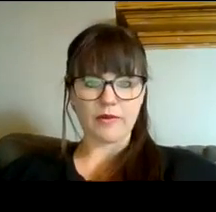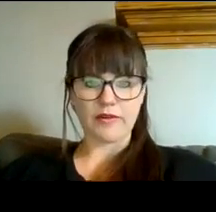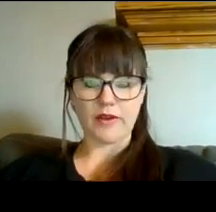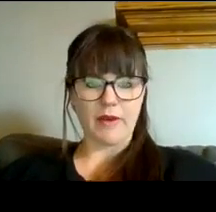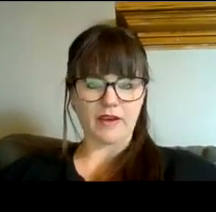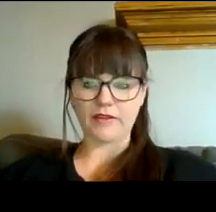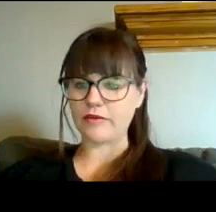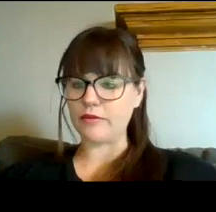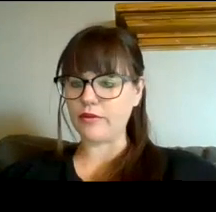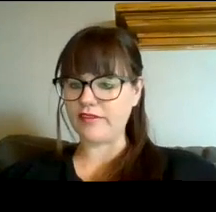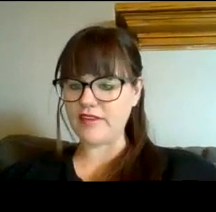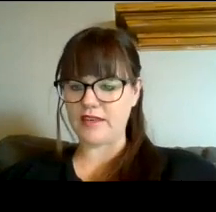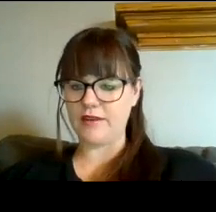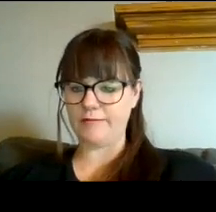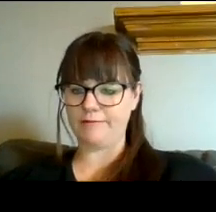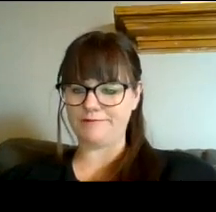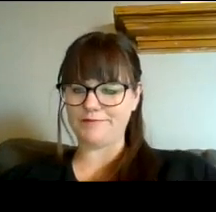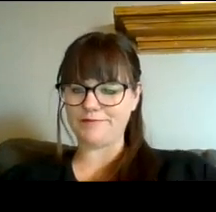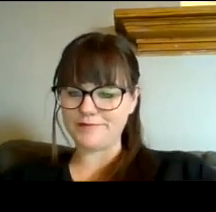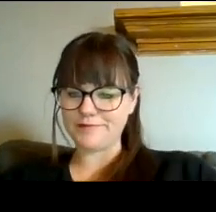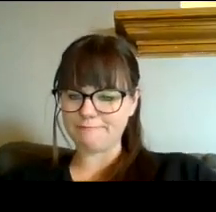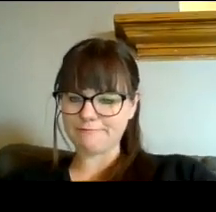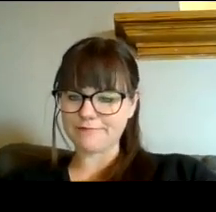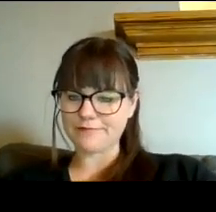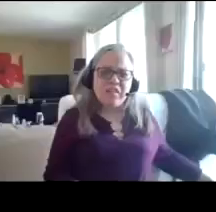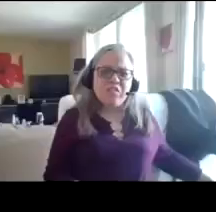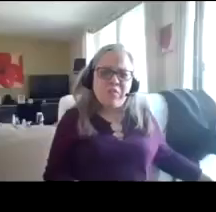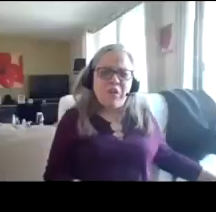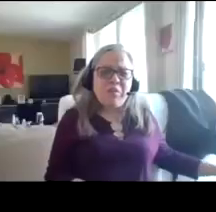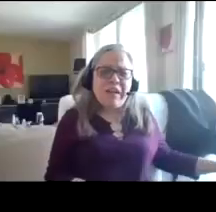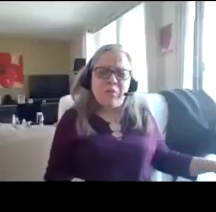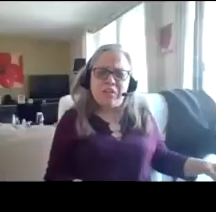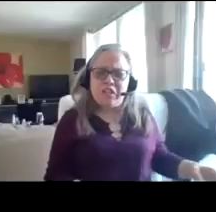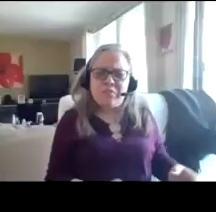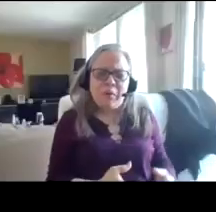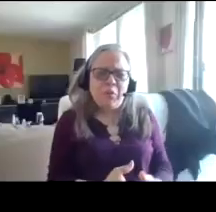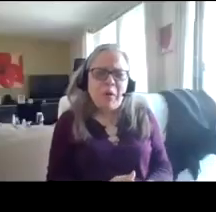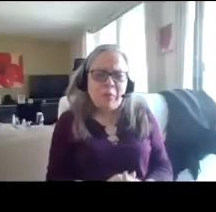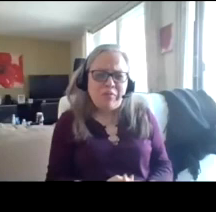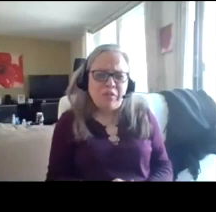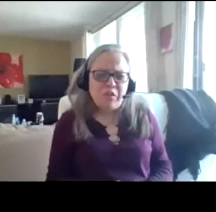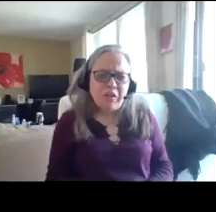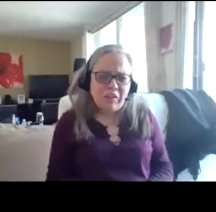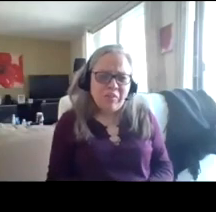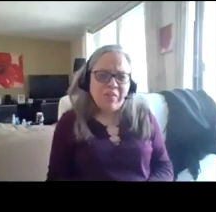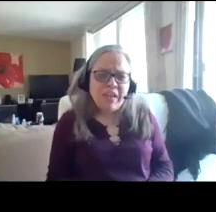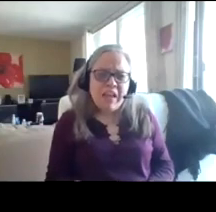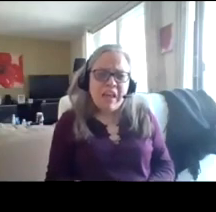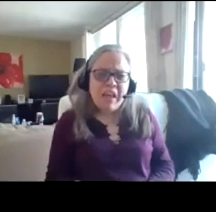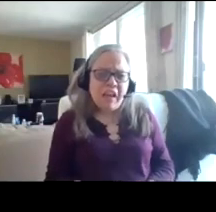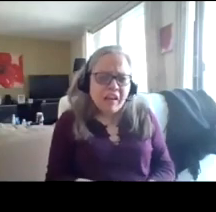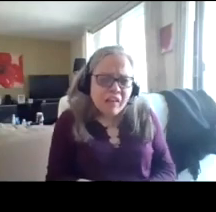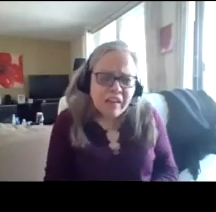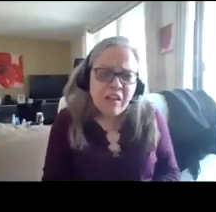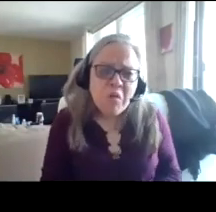I will turn it back to Christine. Yes, so we've also had questions about the power of attorney.